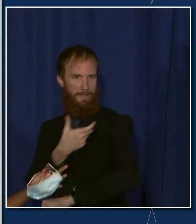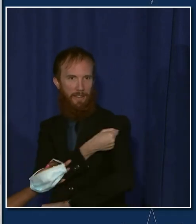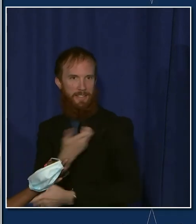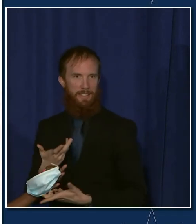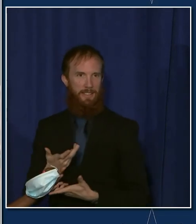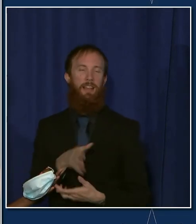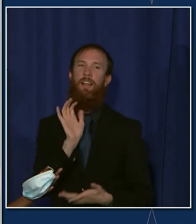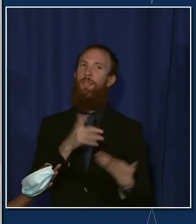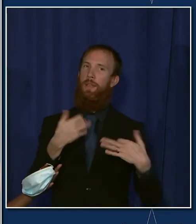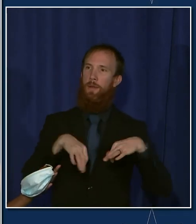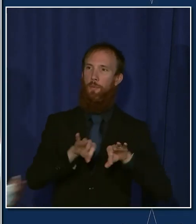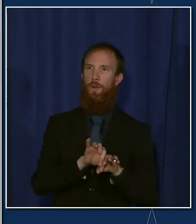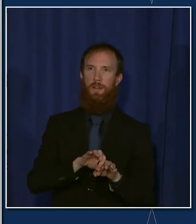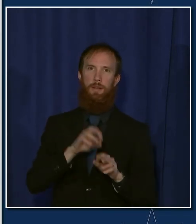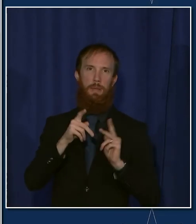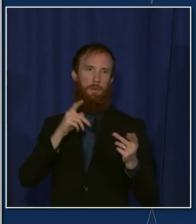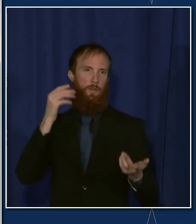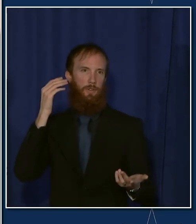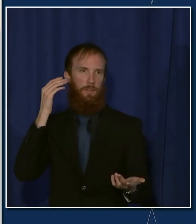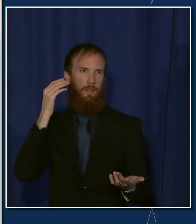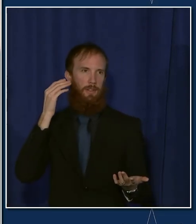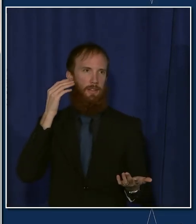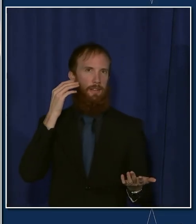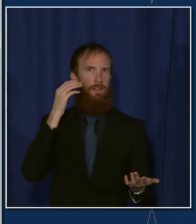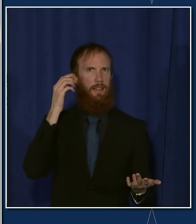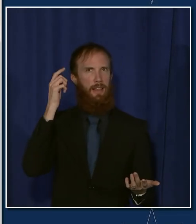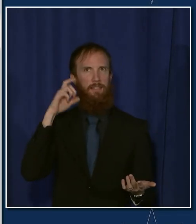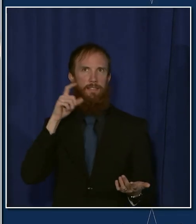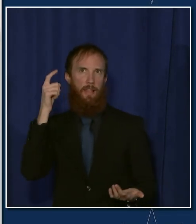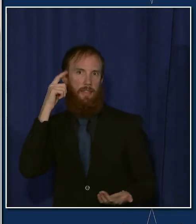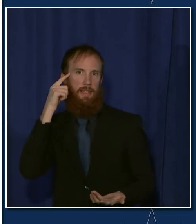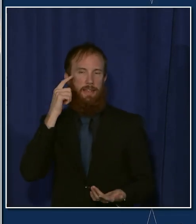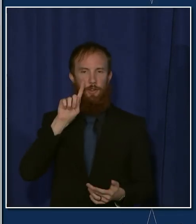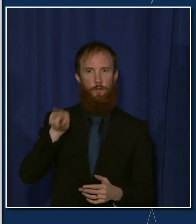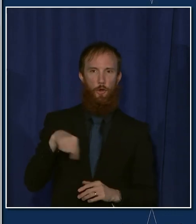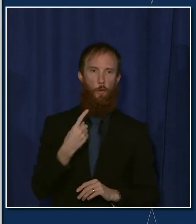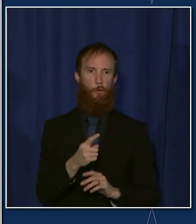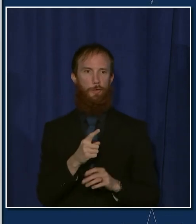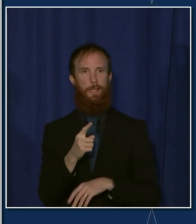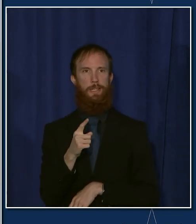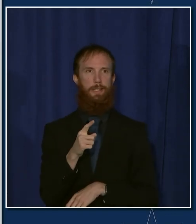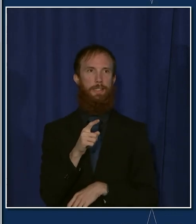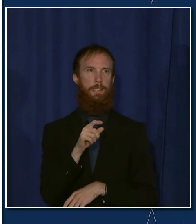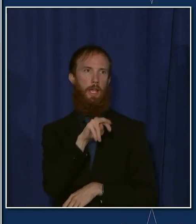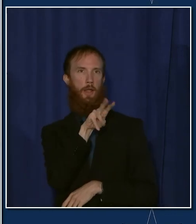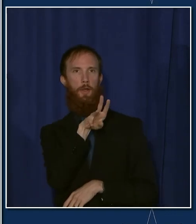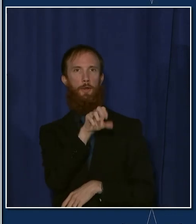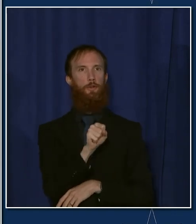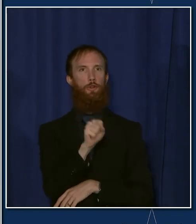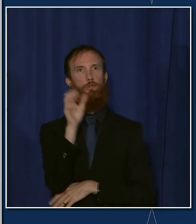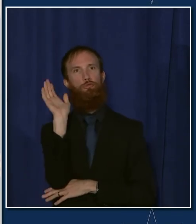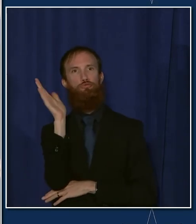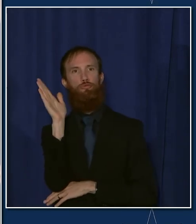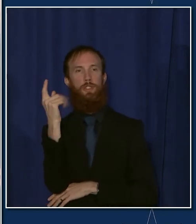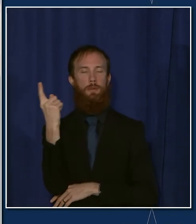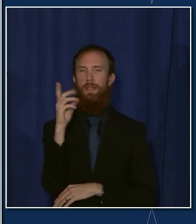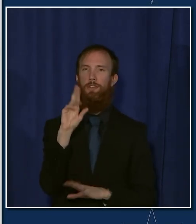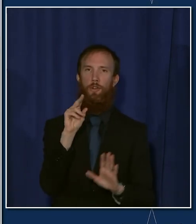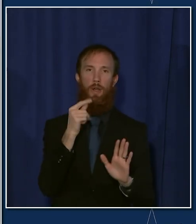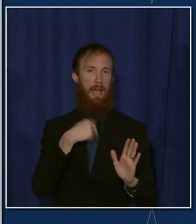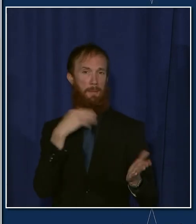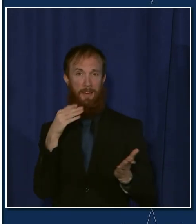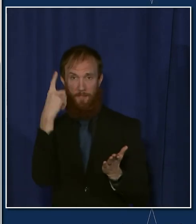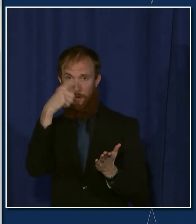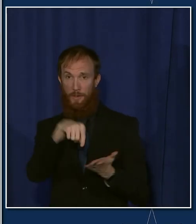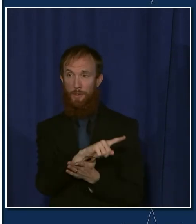just a press conference or anything, but I'm here for you after the campaign. After this